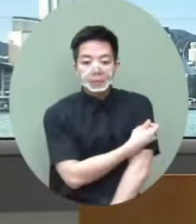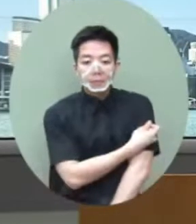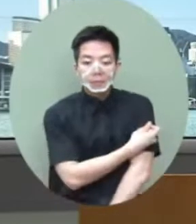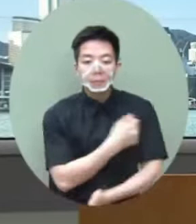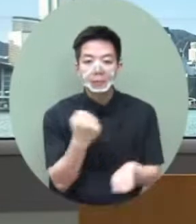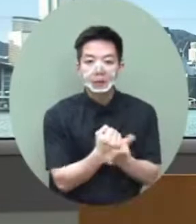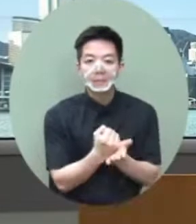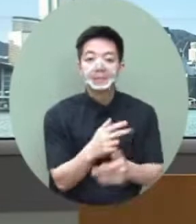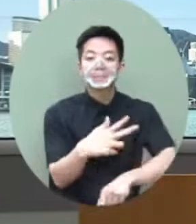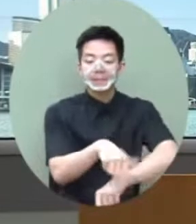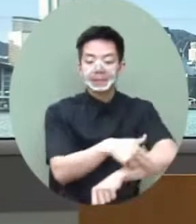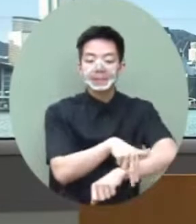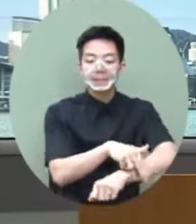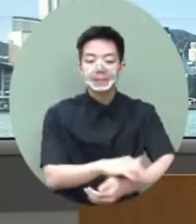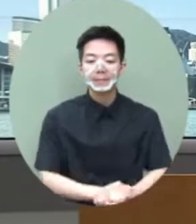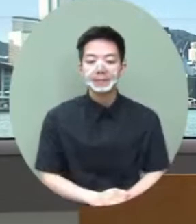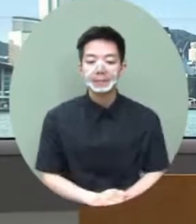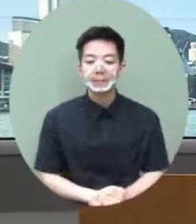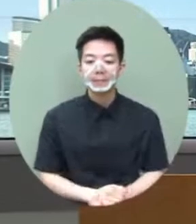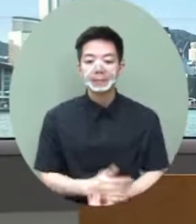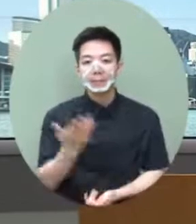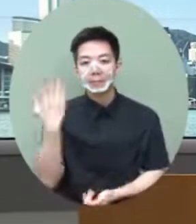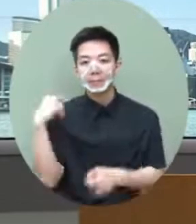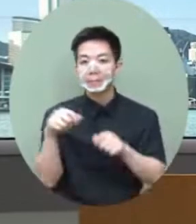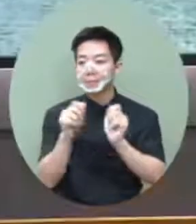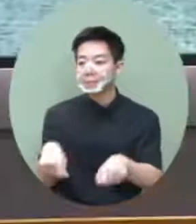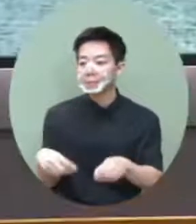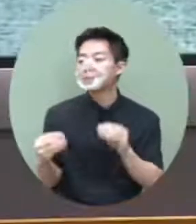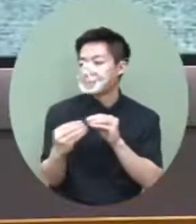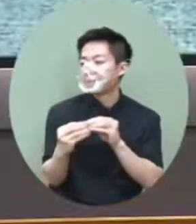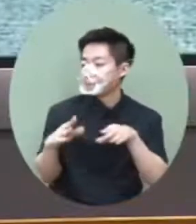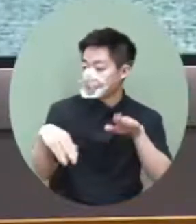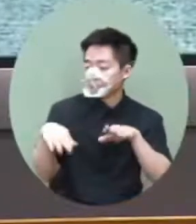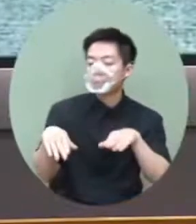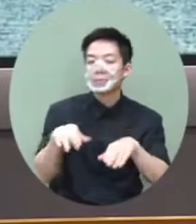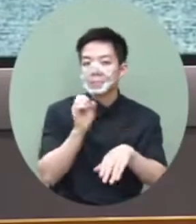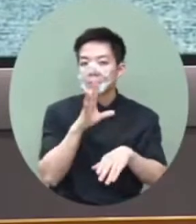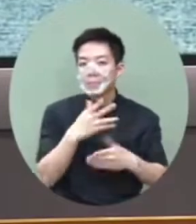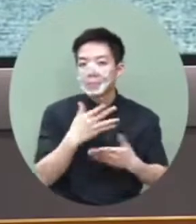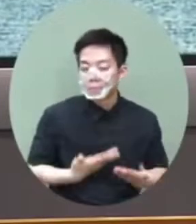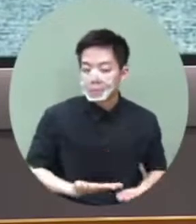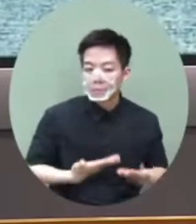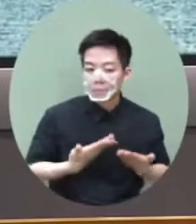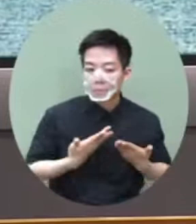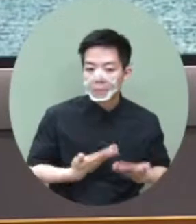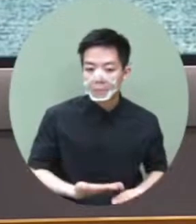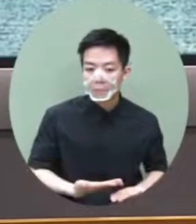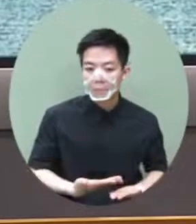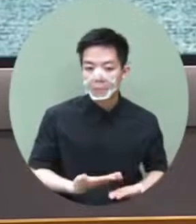In relation to vaccine pass, there was a similar question.